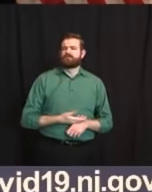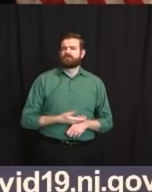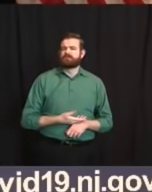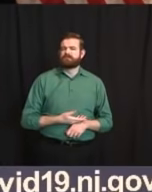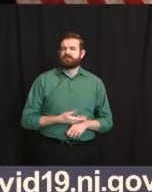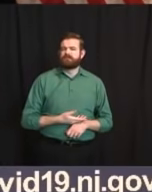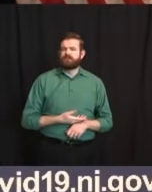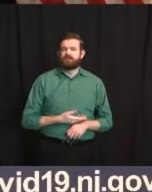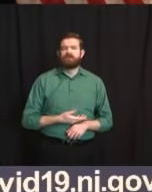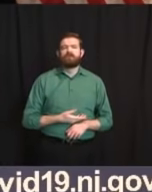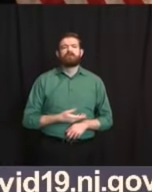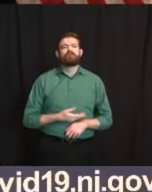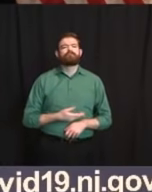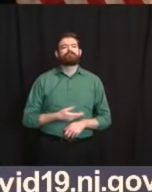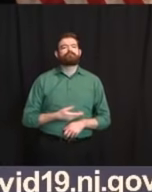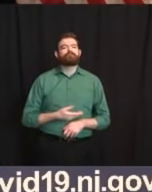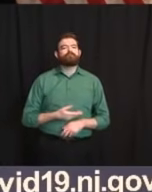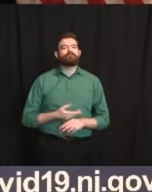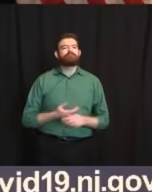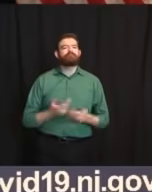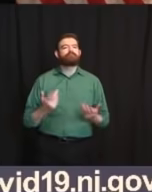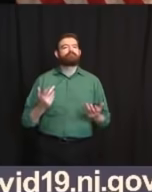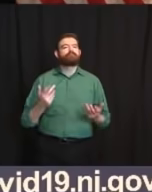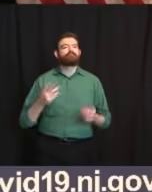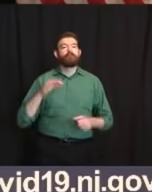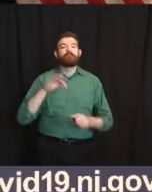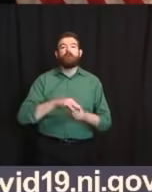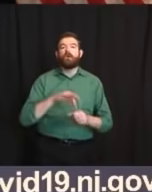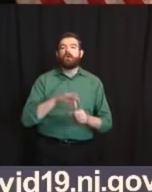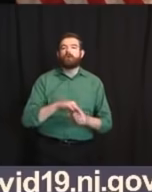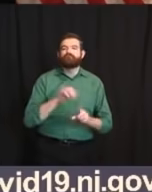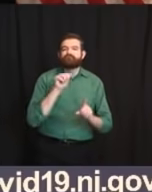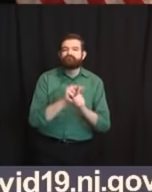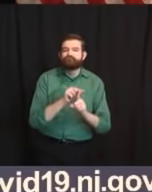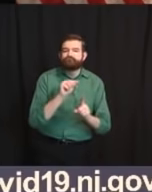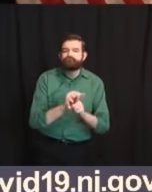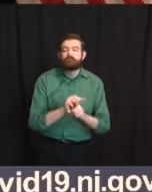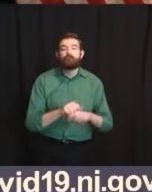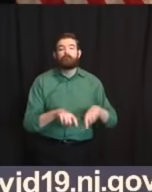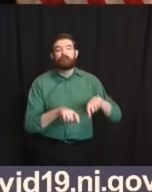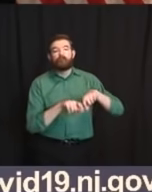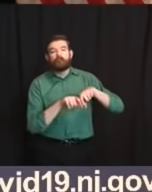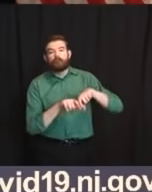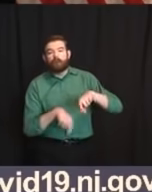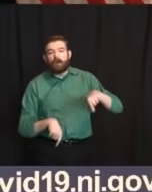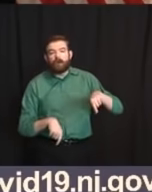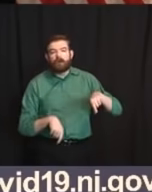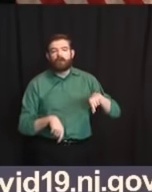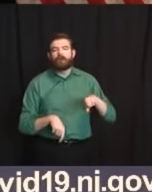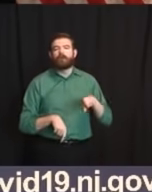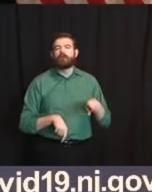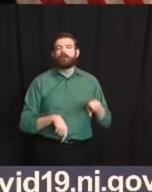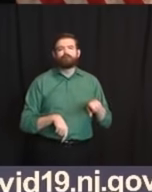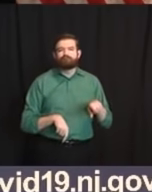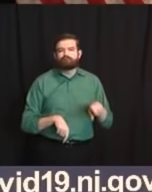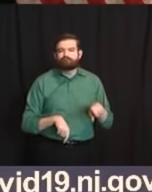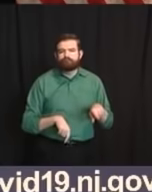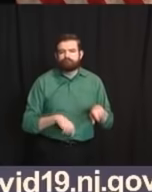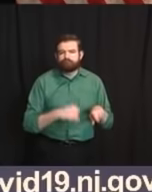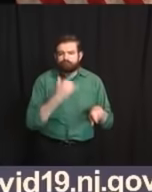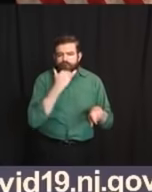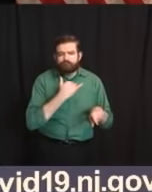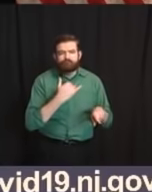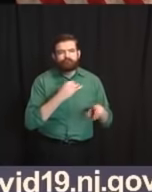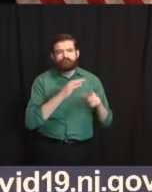votes to ballot stuffing and illegal bundling. Among those voicing real concern, a young man named Dion